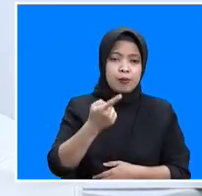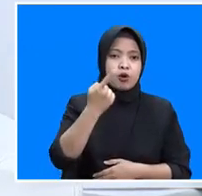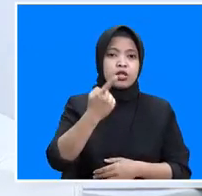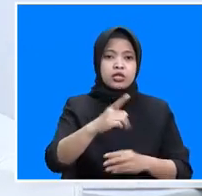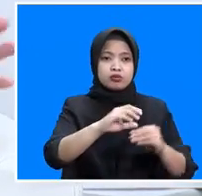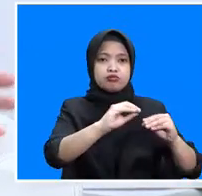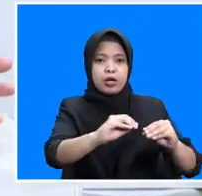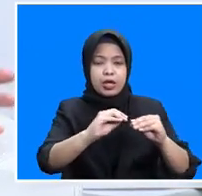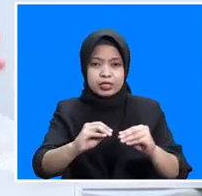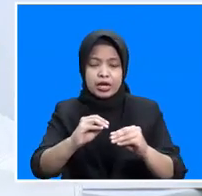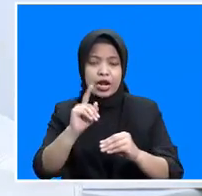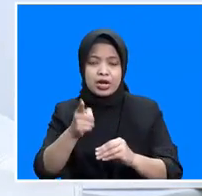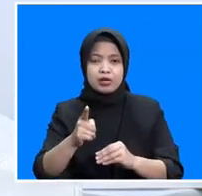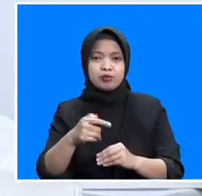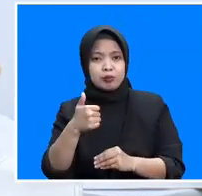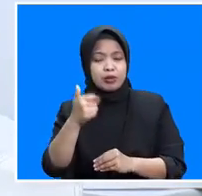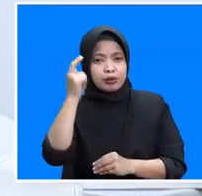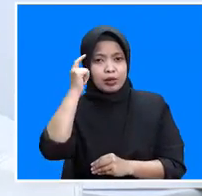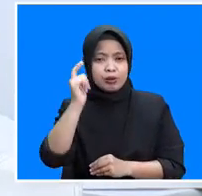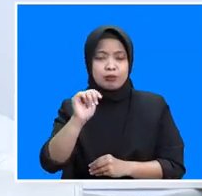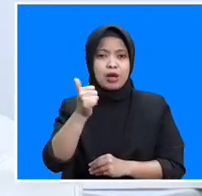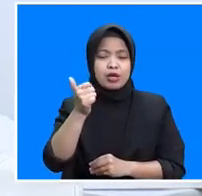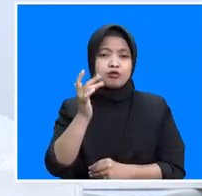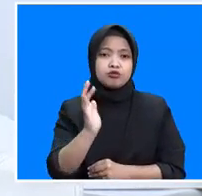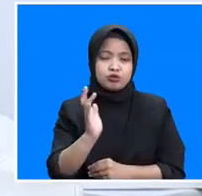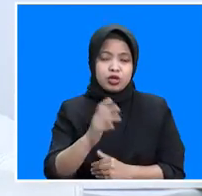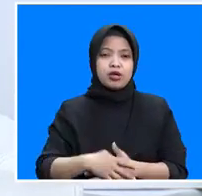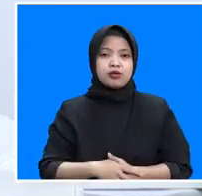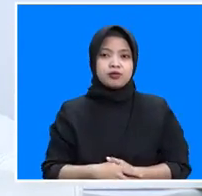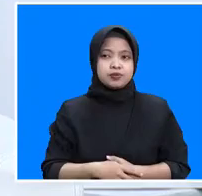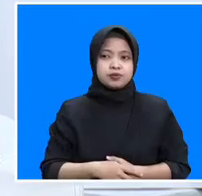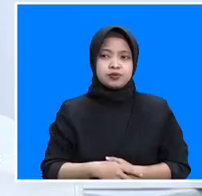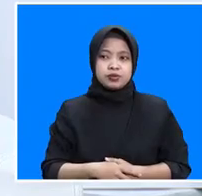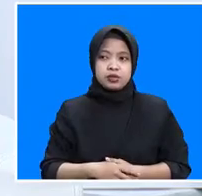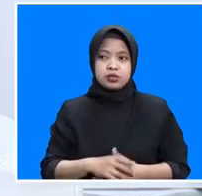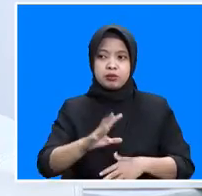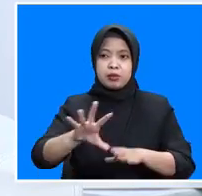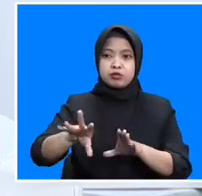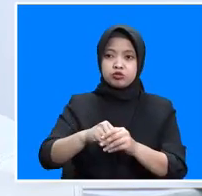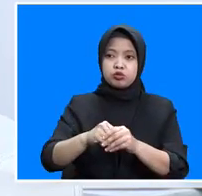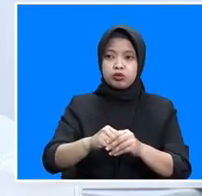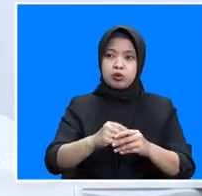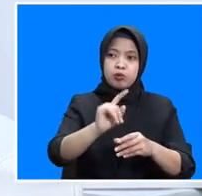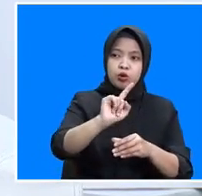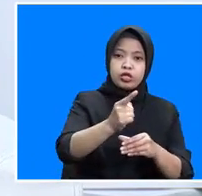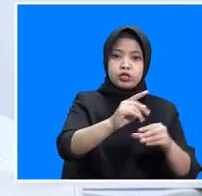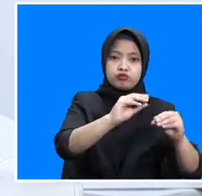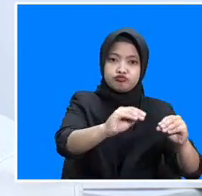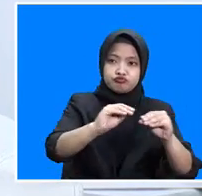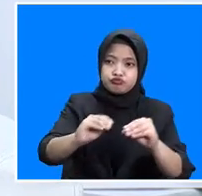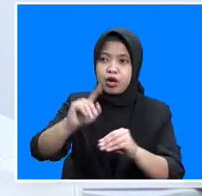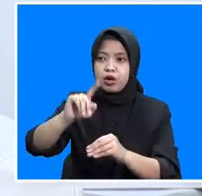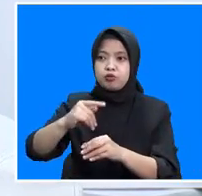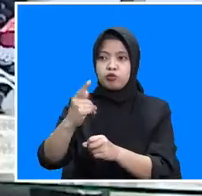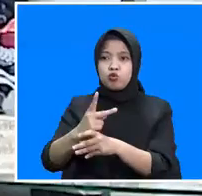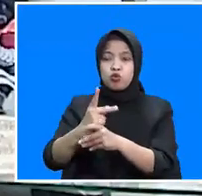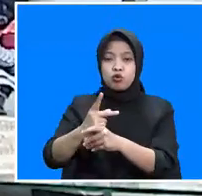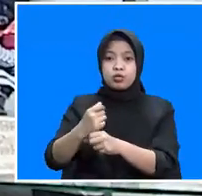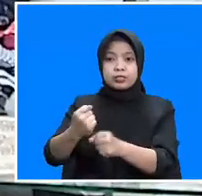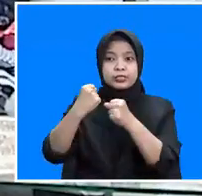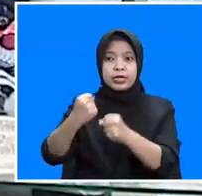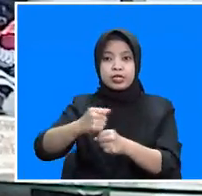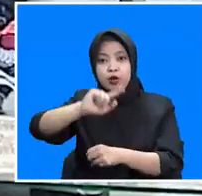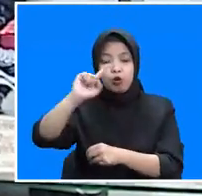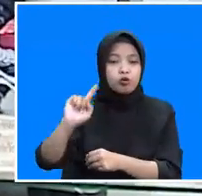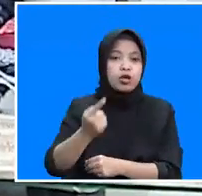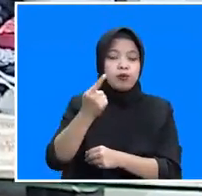Indonesia. I know that was a point that I made before, but I do think it's important to, you know, really emphasize this, that the amount of work that has gone into